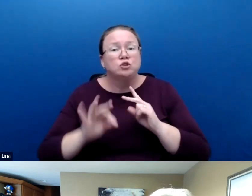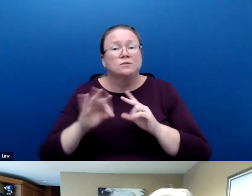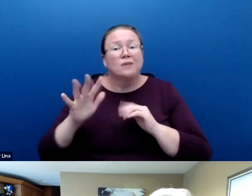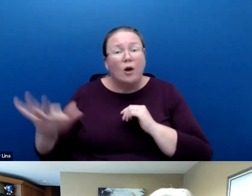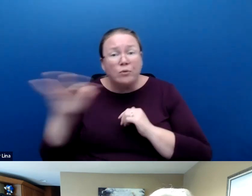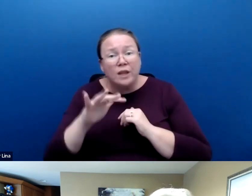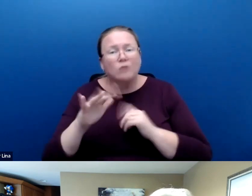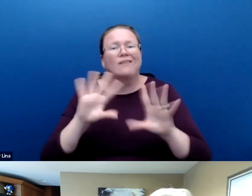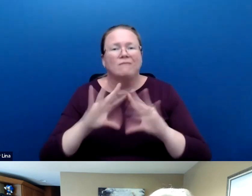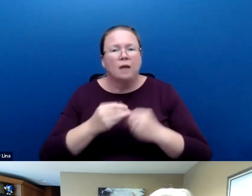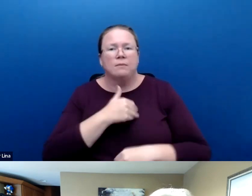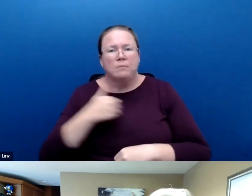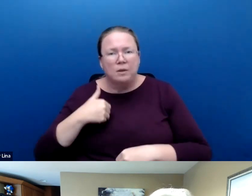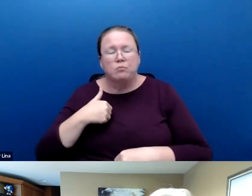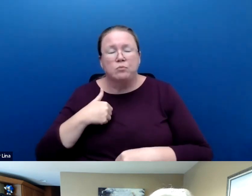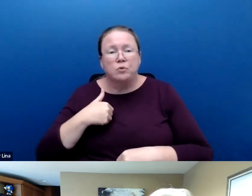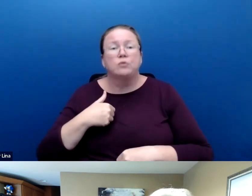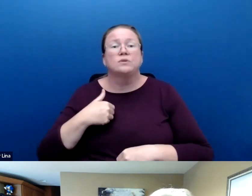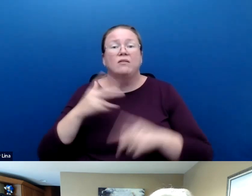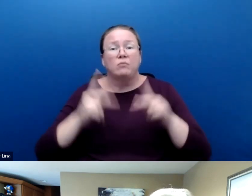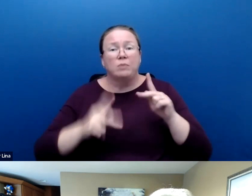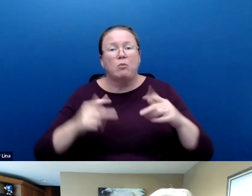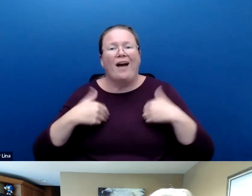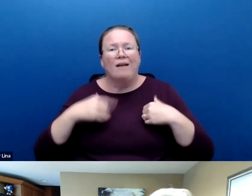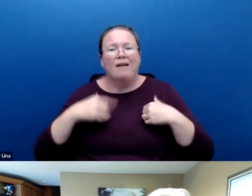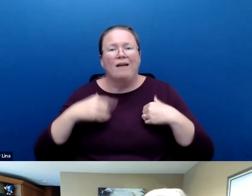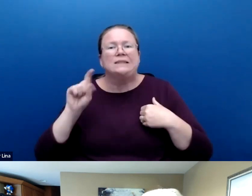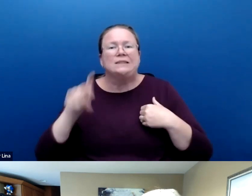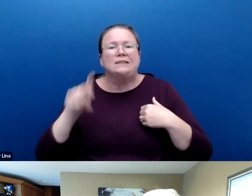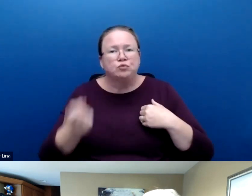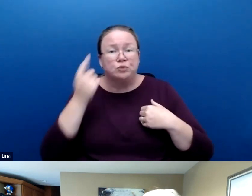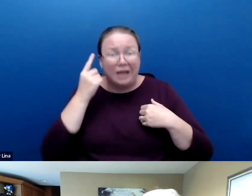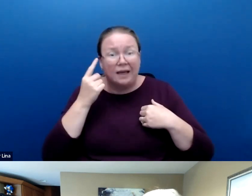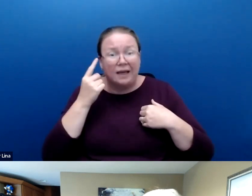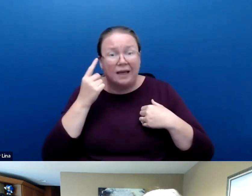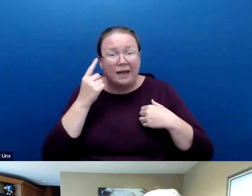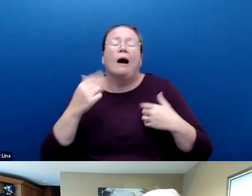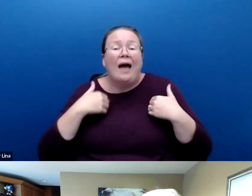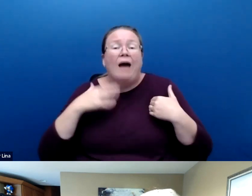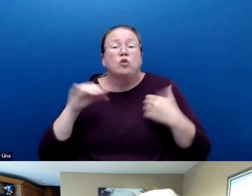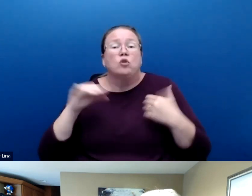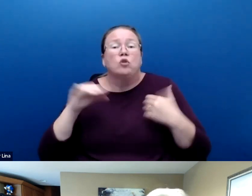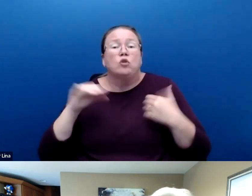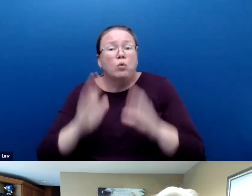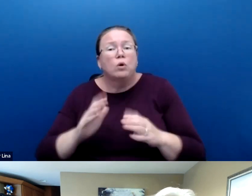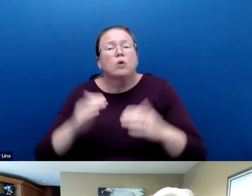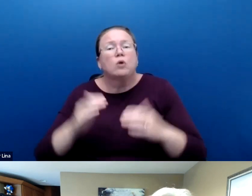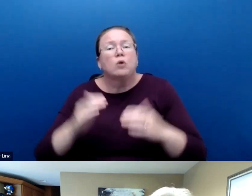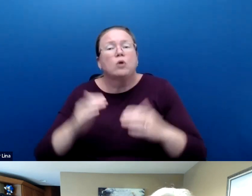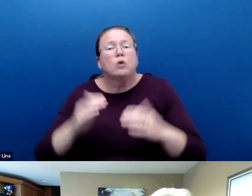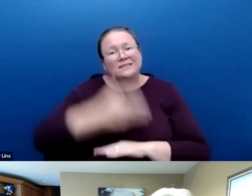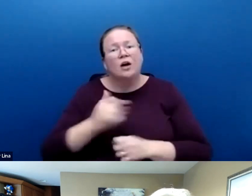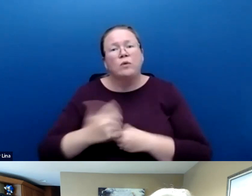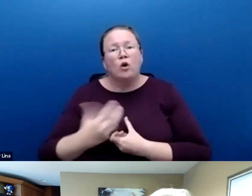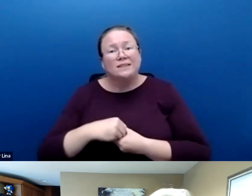there. Family members of persons with disabilities need to understand I have a coworker who has a teenage son with